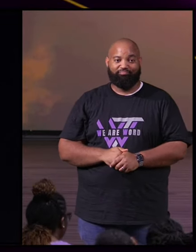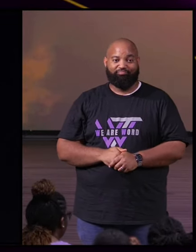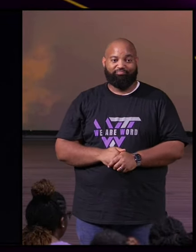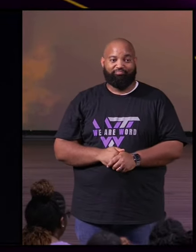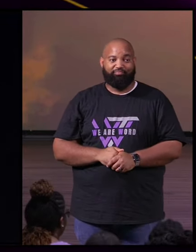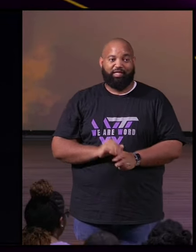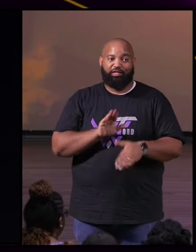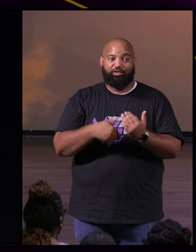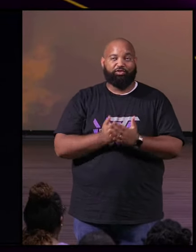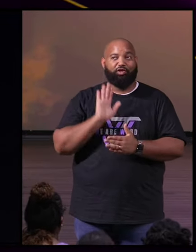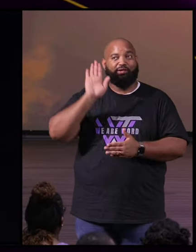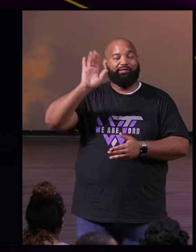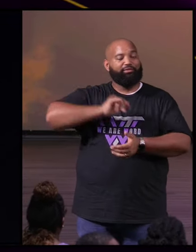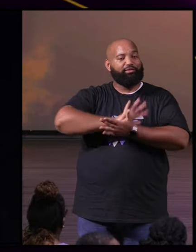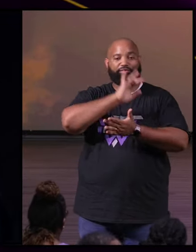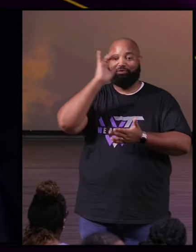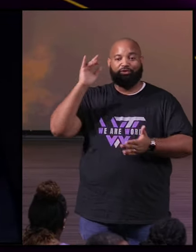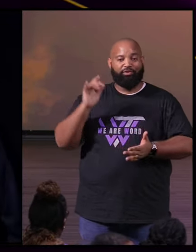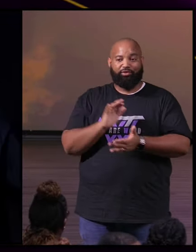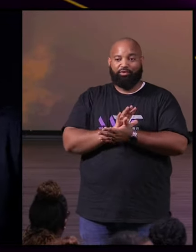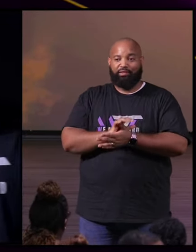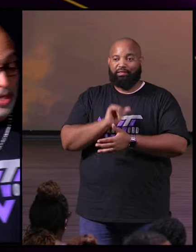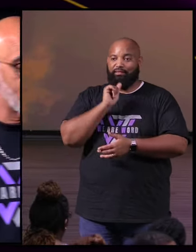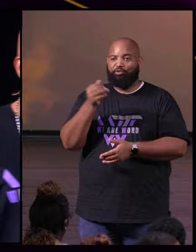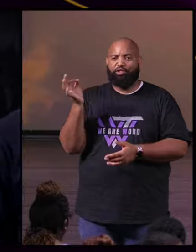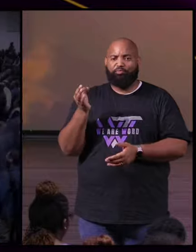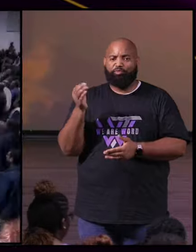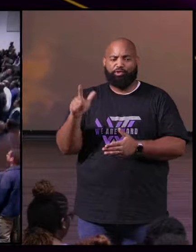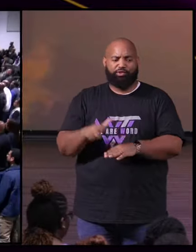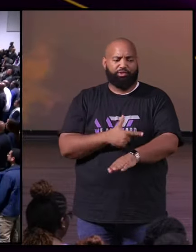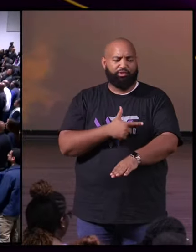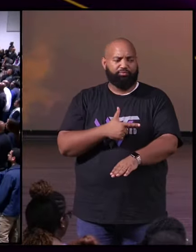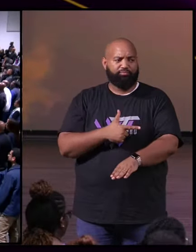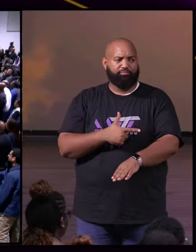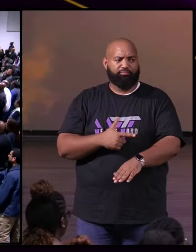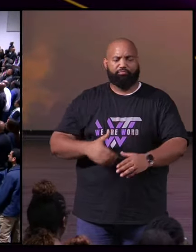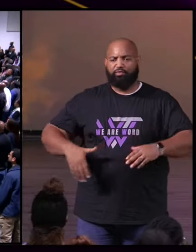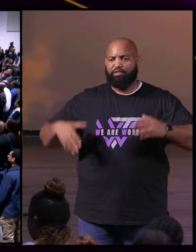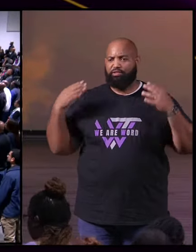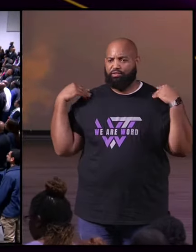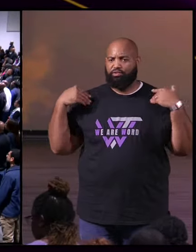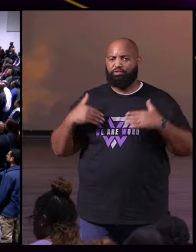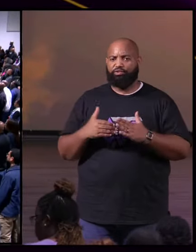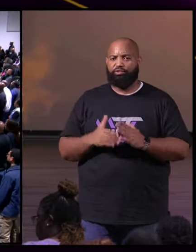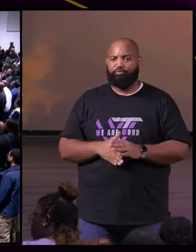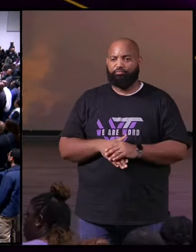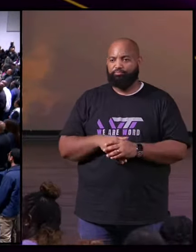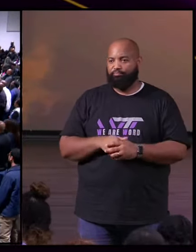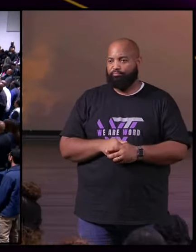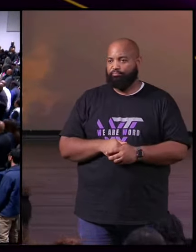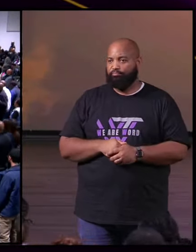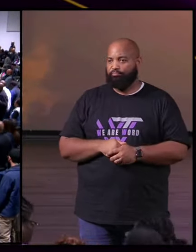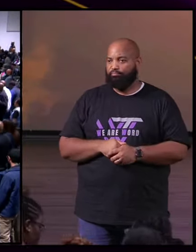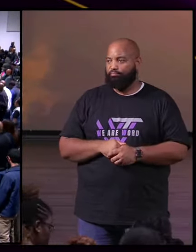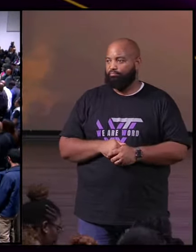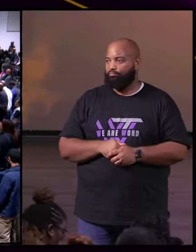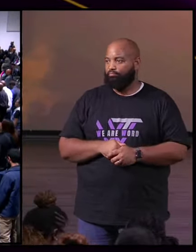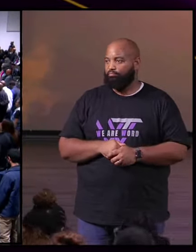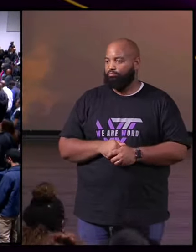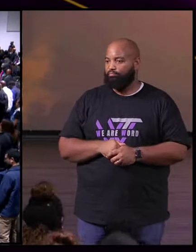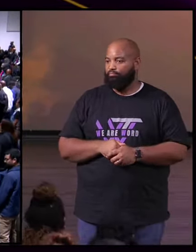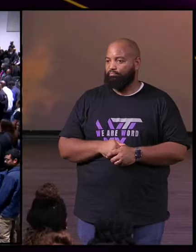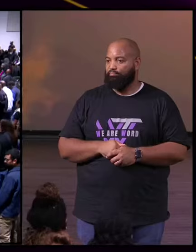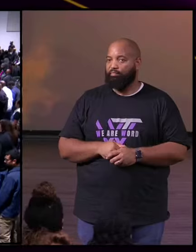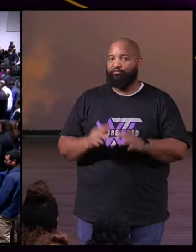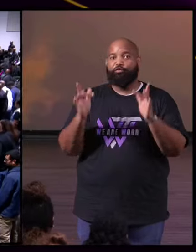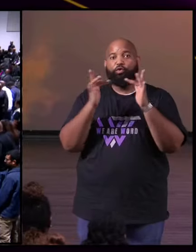It all belongs to Him. And so I'm not going to preach real long today. I'll go ahead, touch somebody on their shoulder or grab their hand. Let's pray together. If